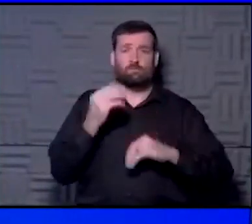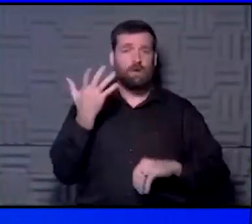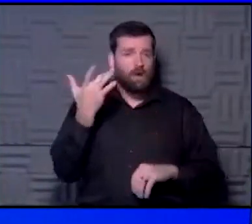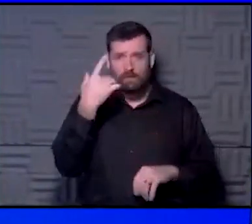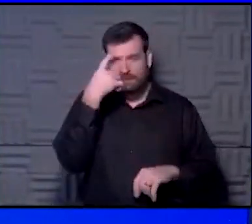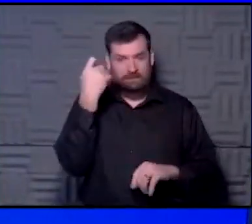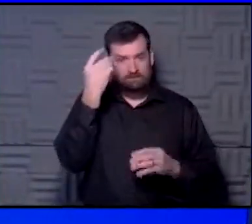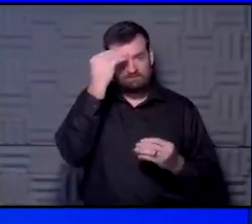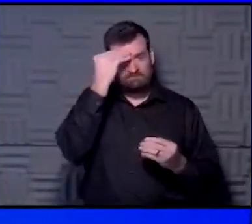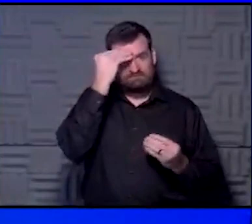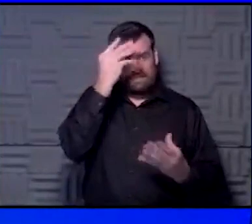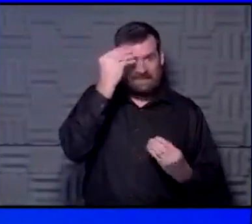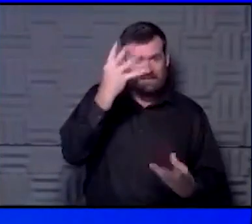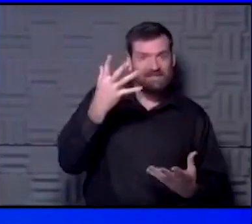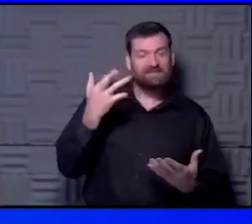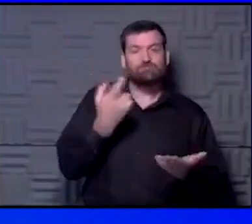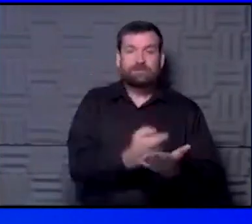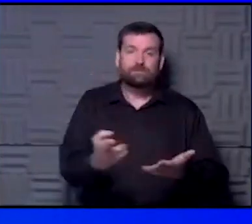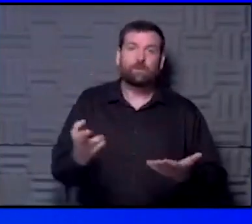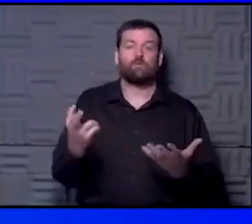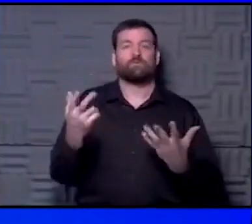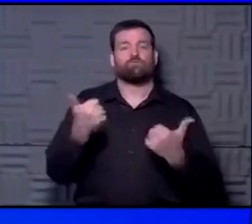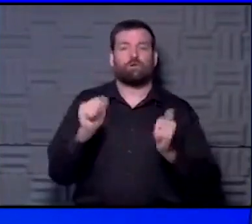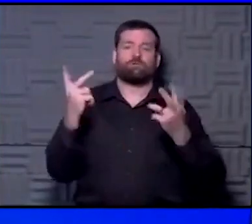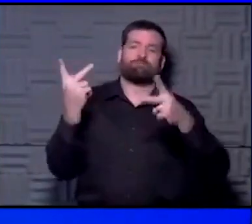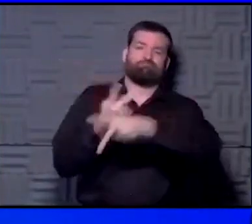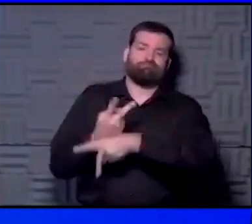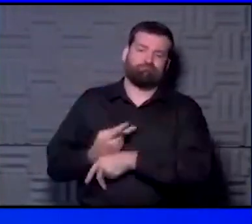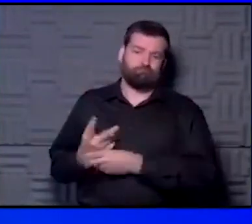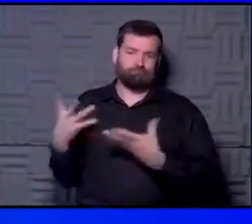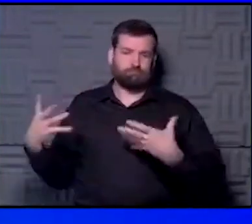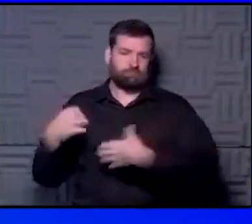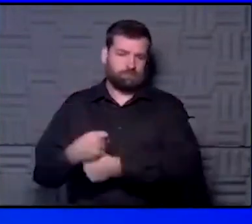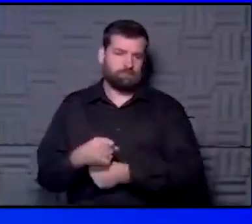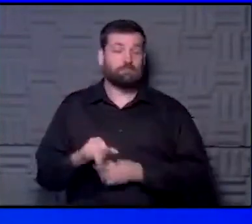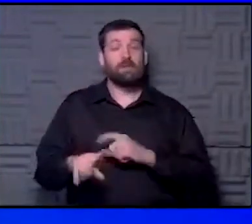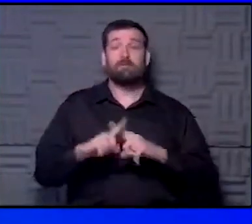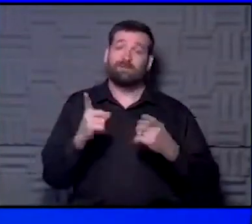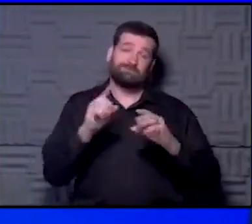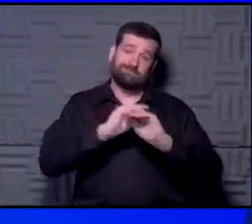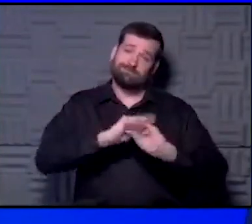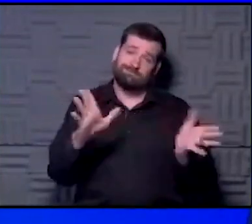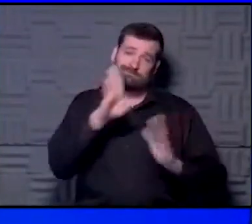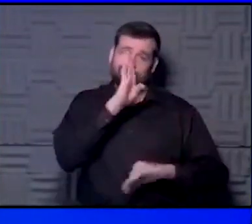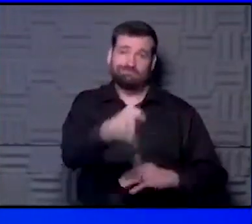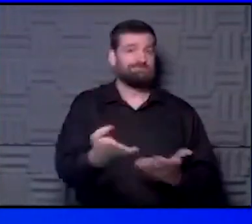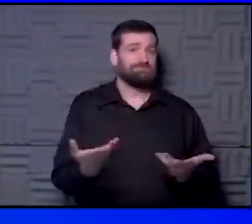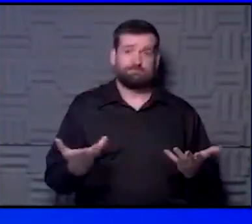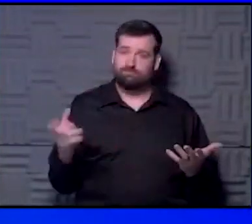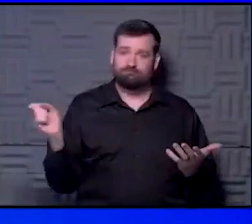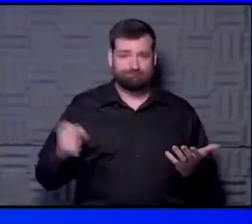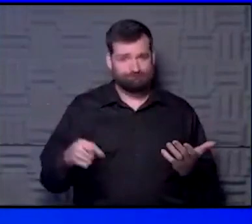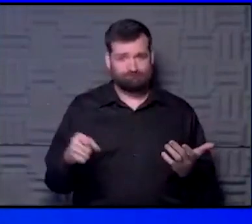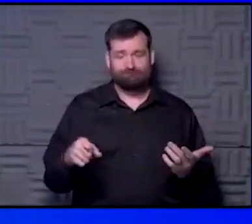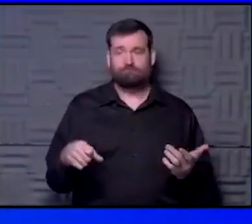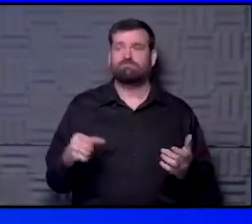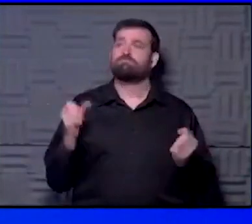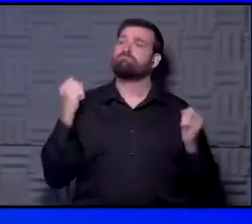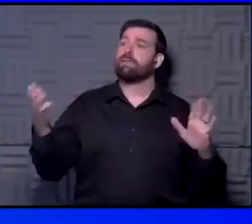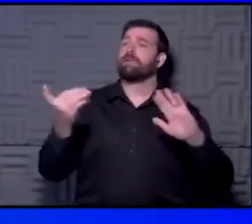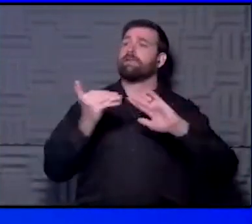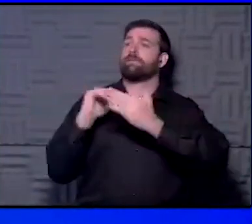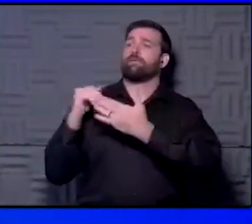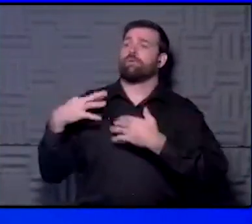of the data resourcing and compiling, but it has been transparent. And I think to your point, there are a lot of